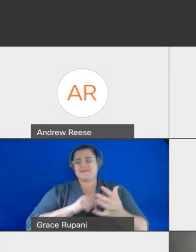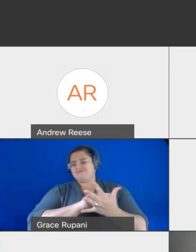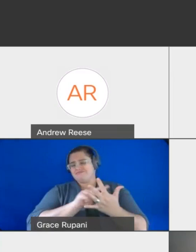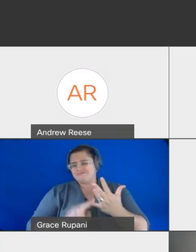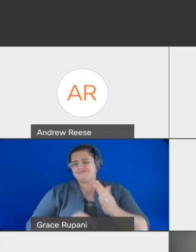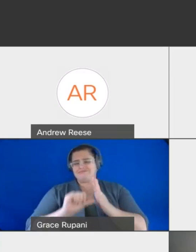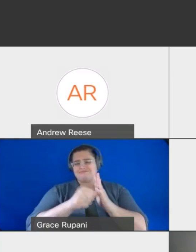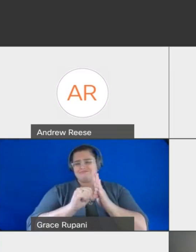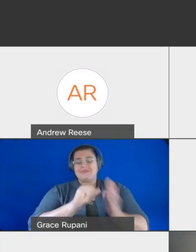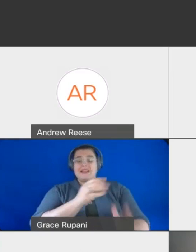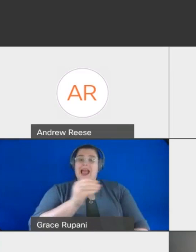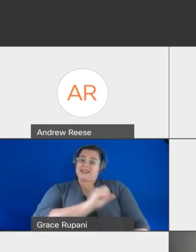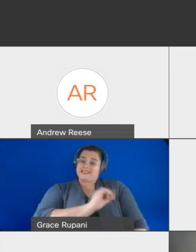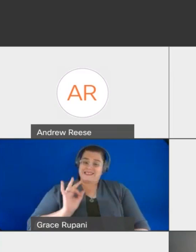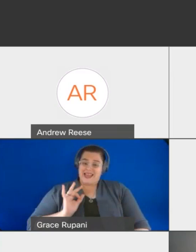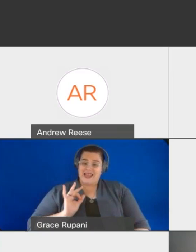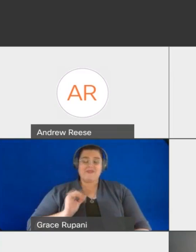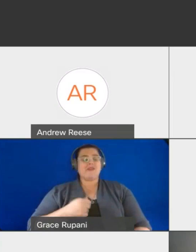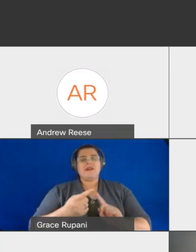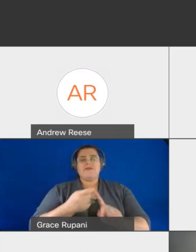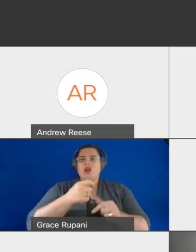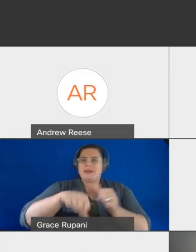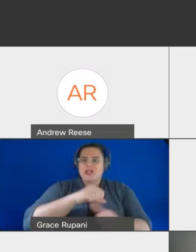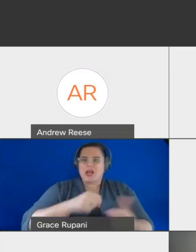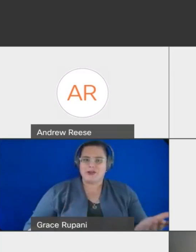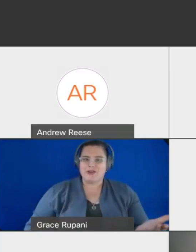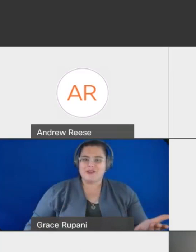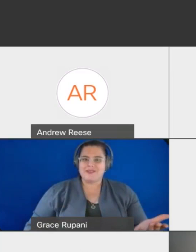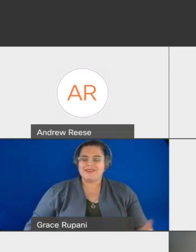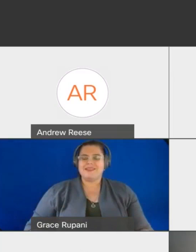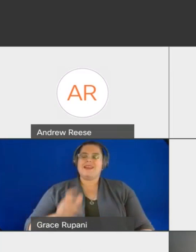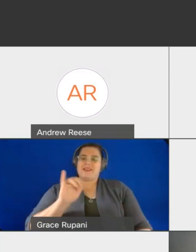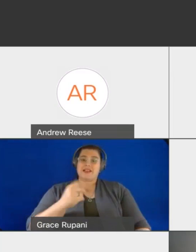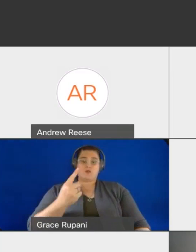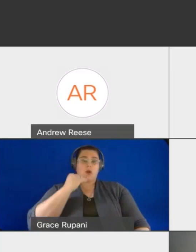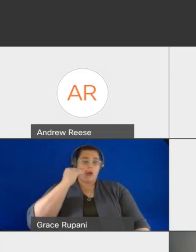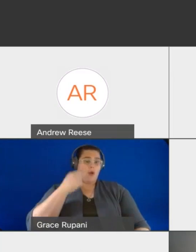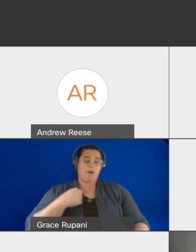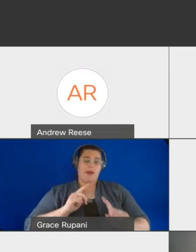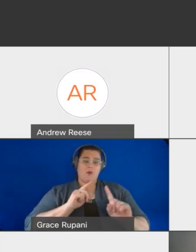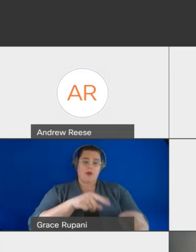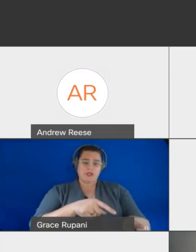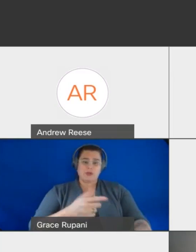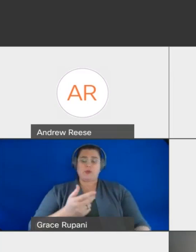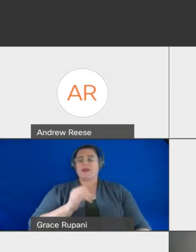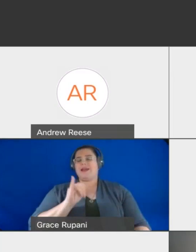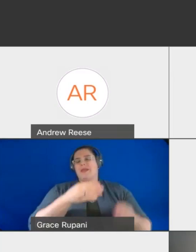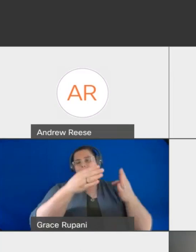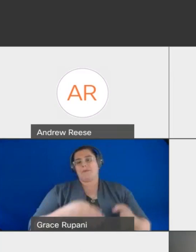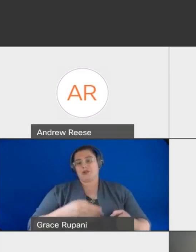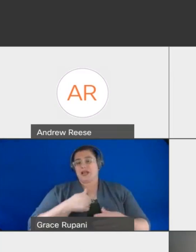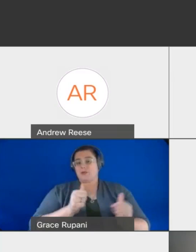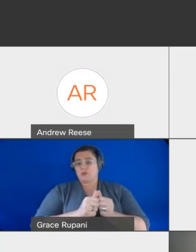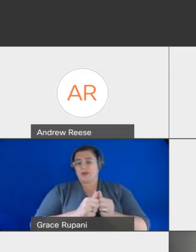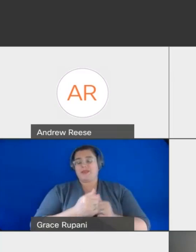each other. I know this was one of the things in one of the homes I went to, which the person I was with and I joked